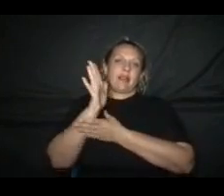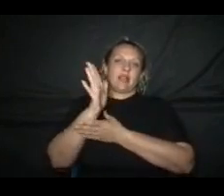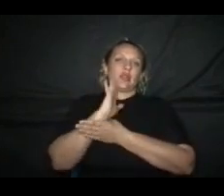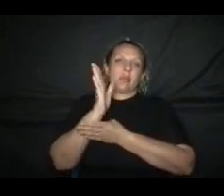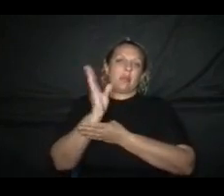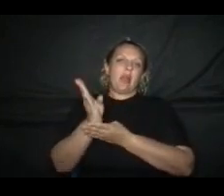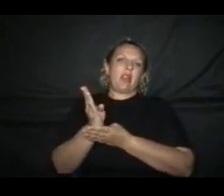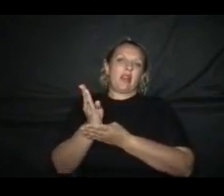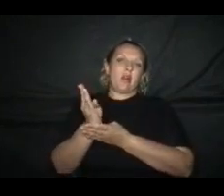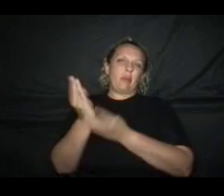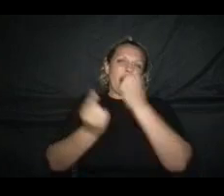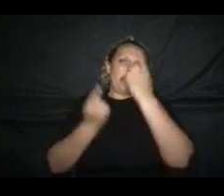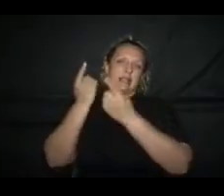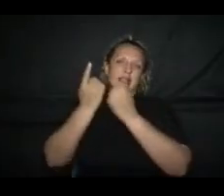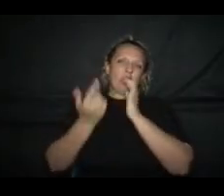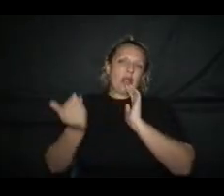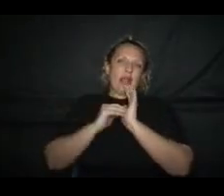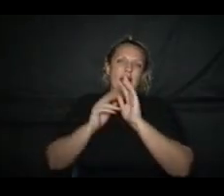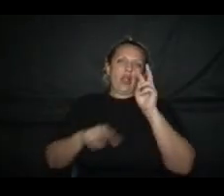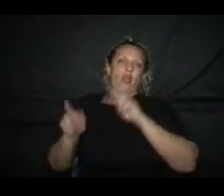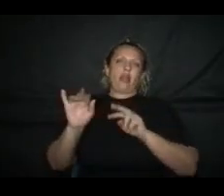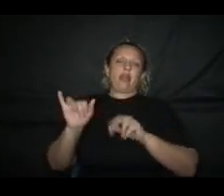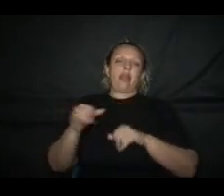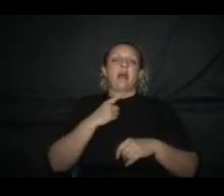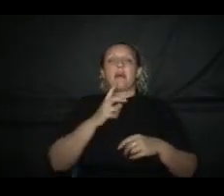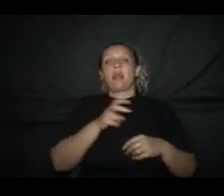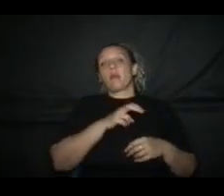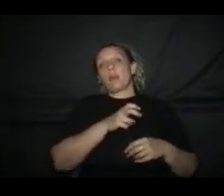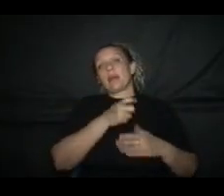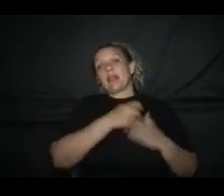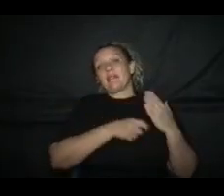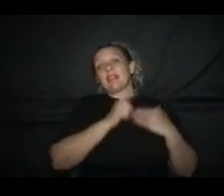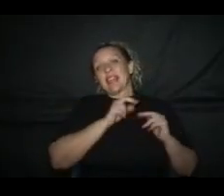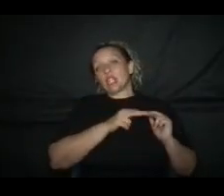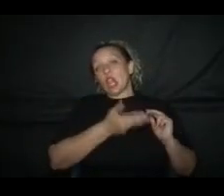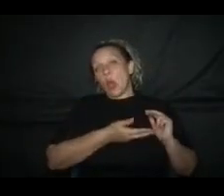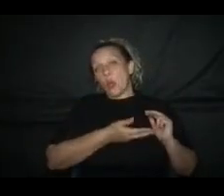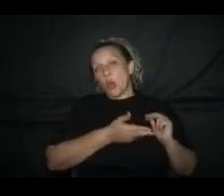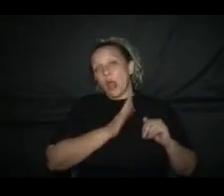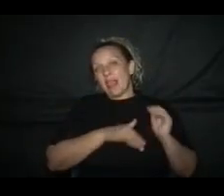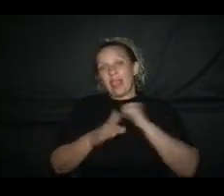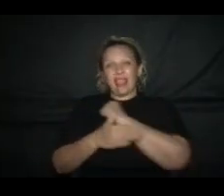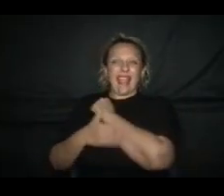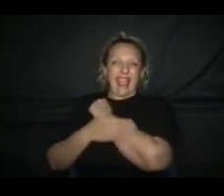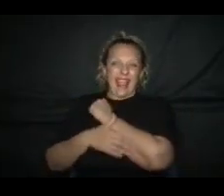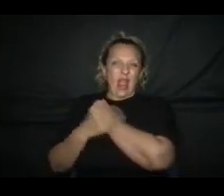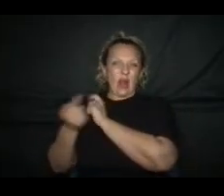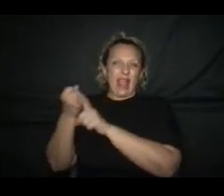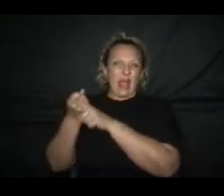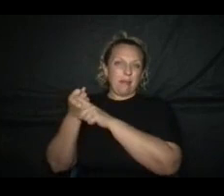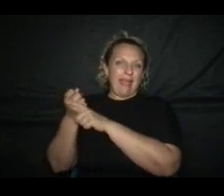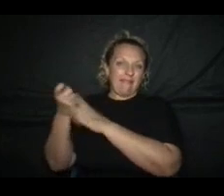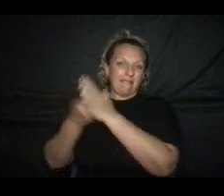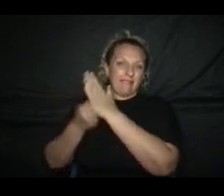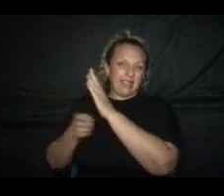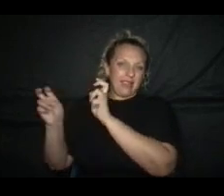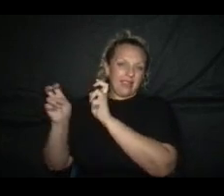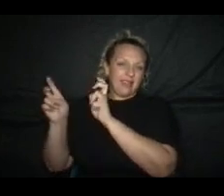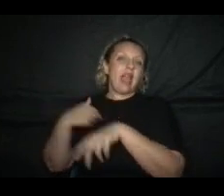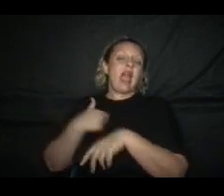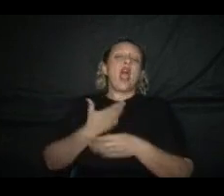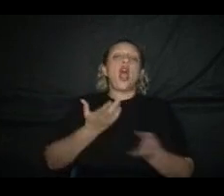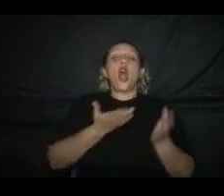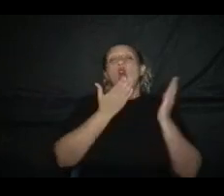be reconsidered. The mobility fee itself is actually lower than the county's roadway impact fee, and developers that pay